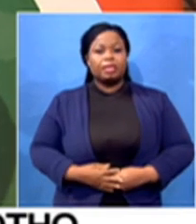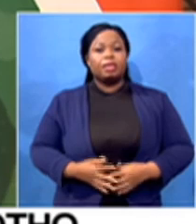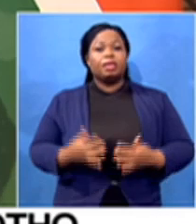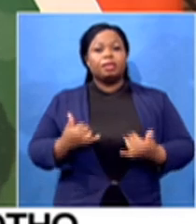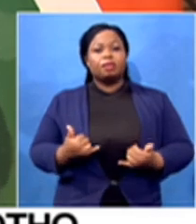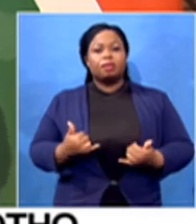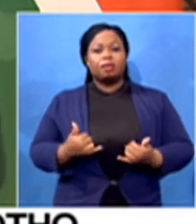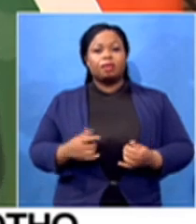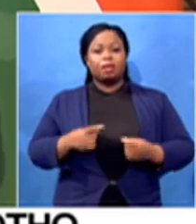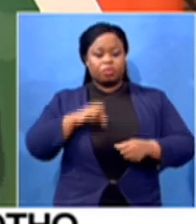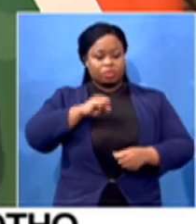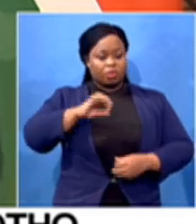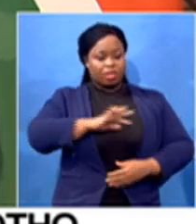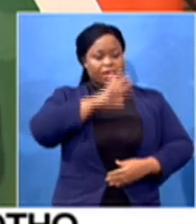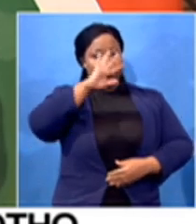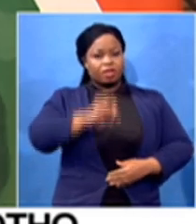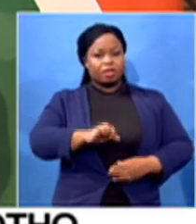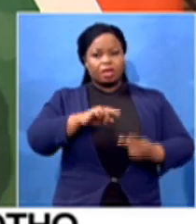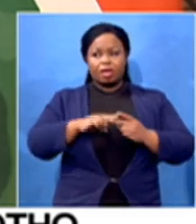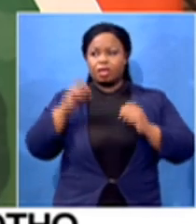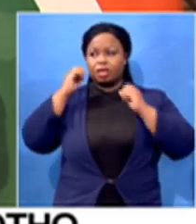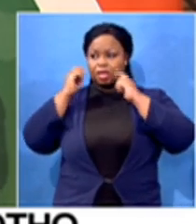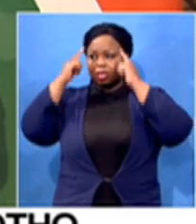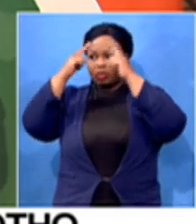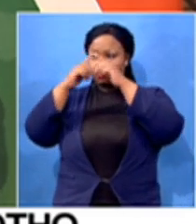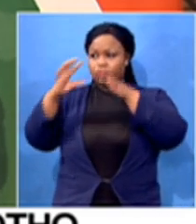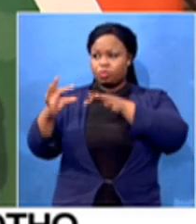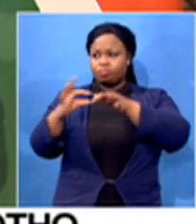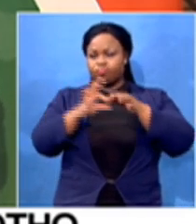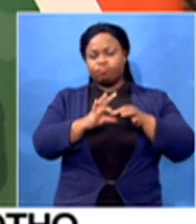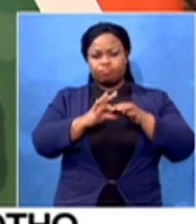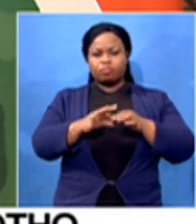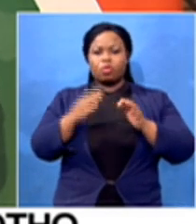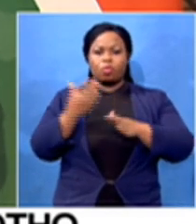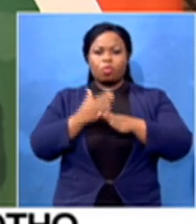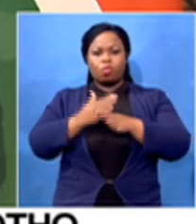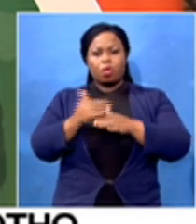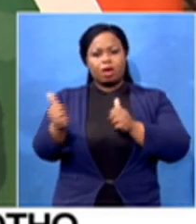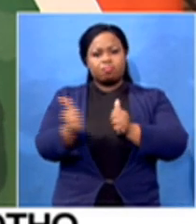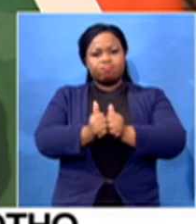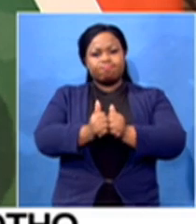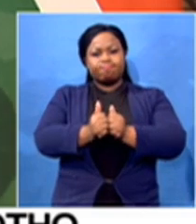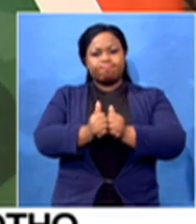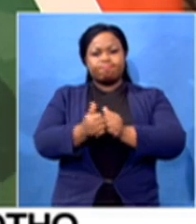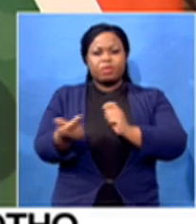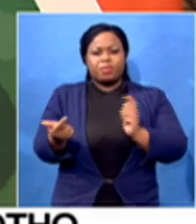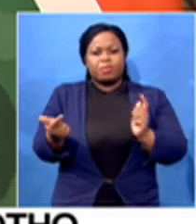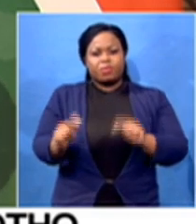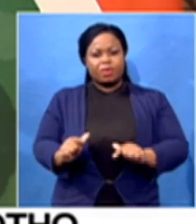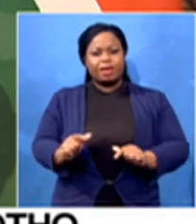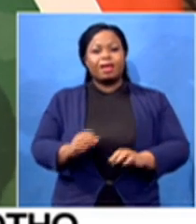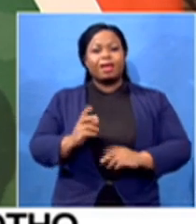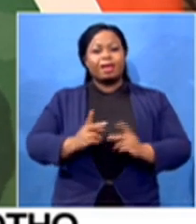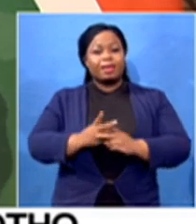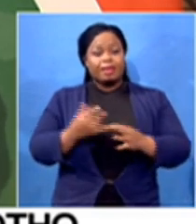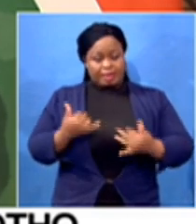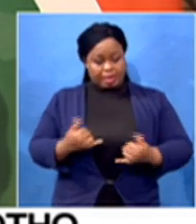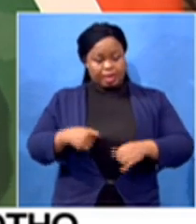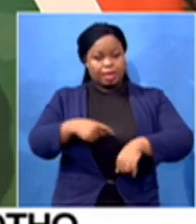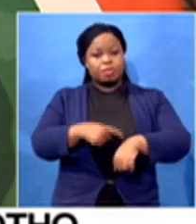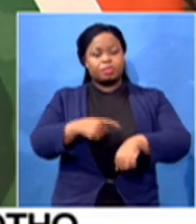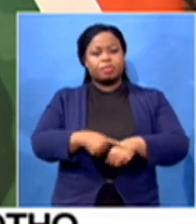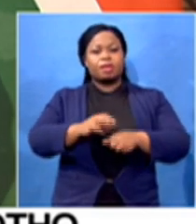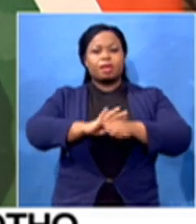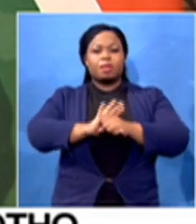mahare ha South Africa le Lesotho re ikemiseditse hore re sebedisane hantle le ka yona nako ena ya